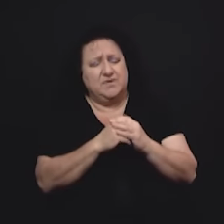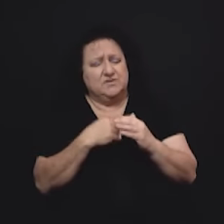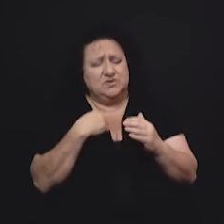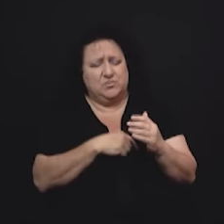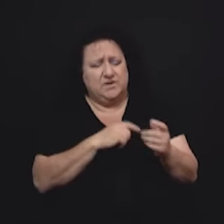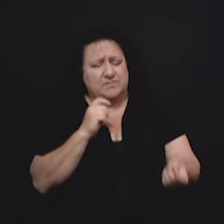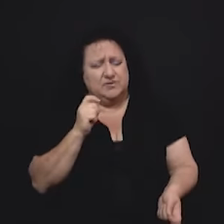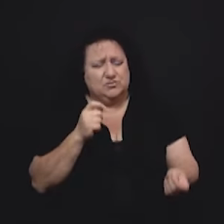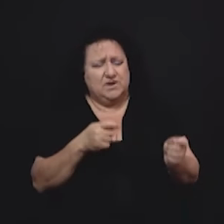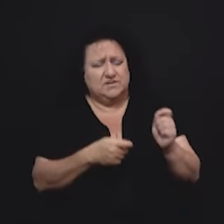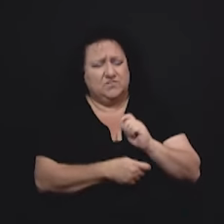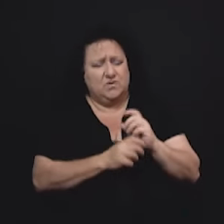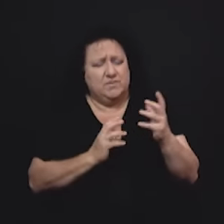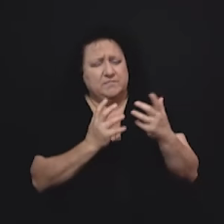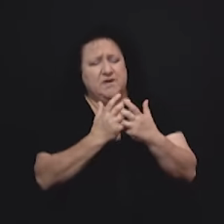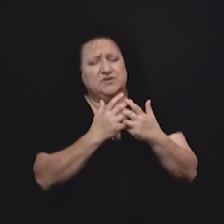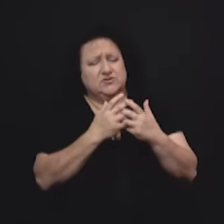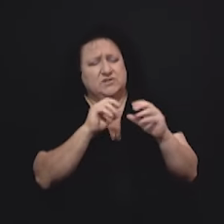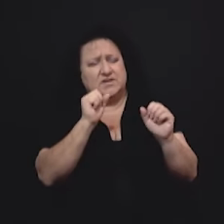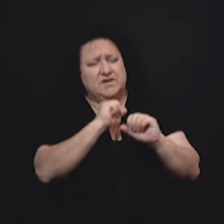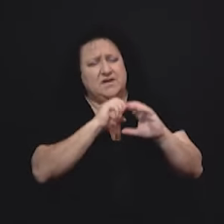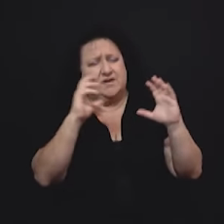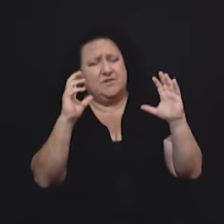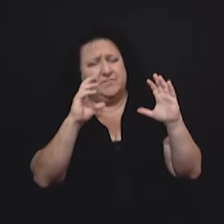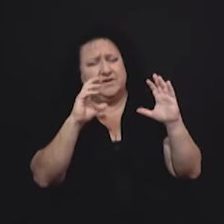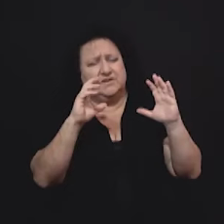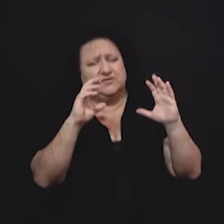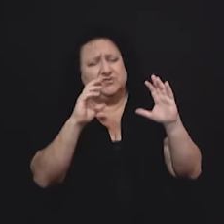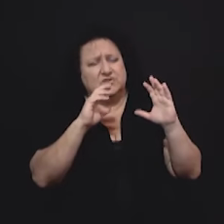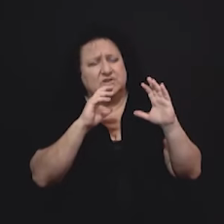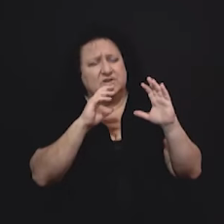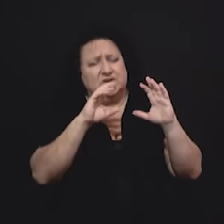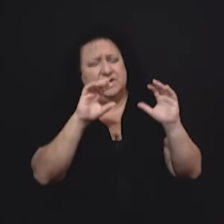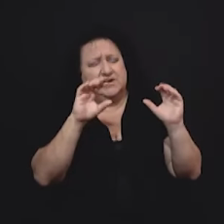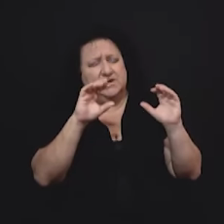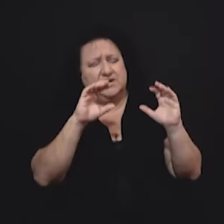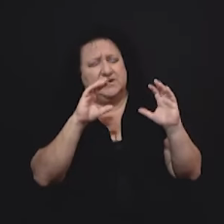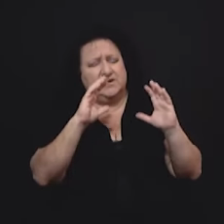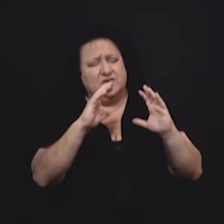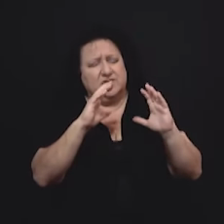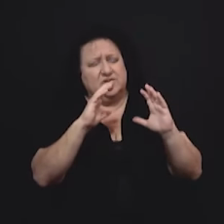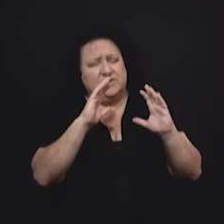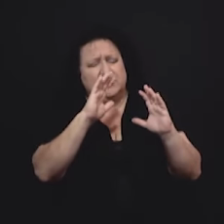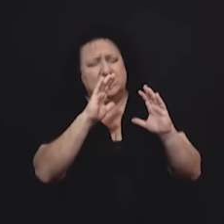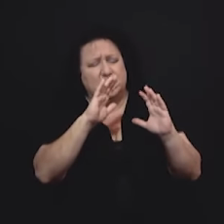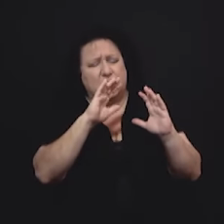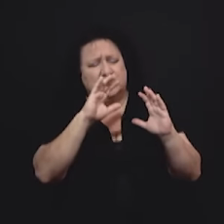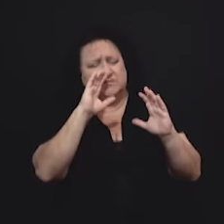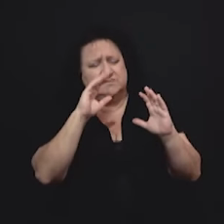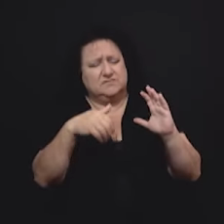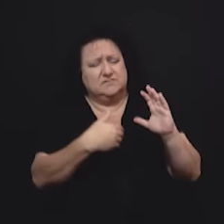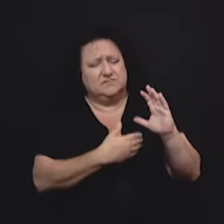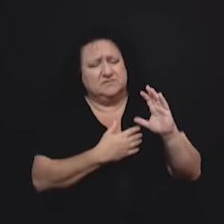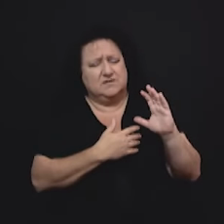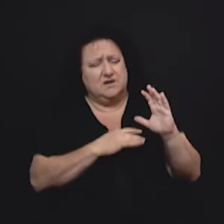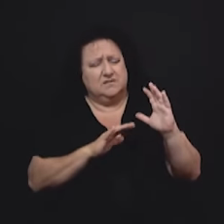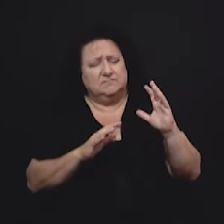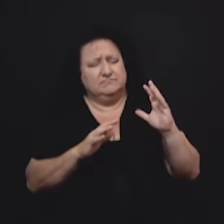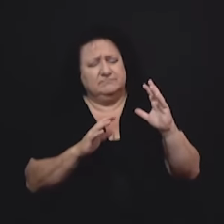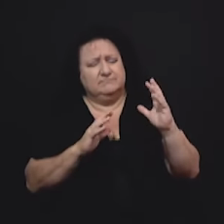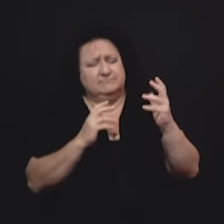Son. Let the words of my mouth, the meditation of my heart, be acceptable in your sight. O Lord,